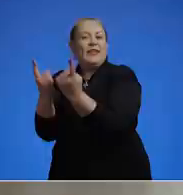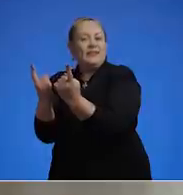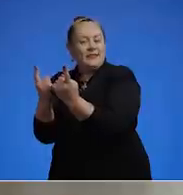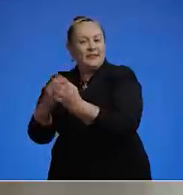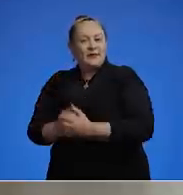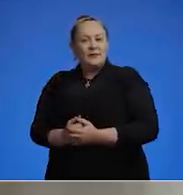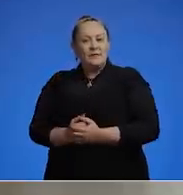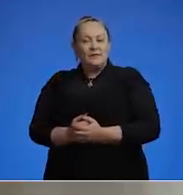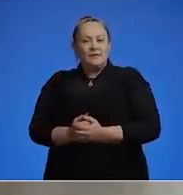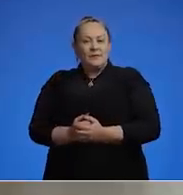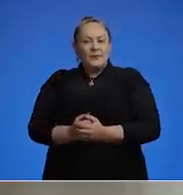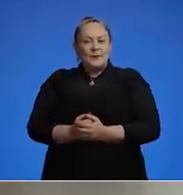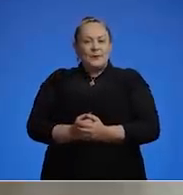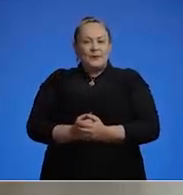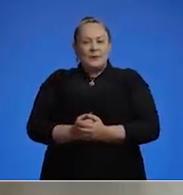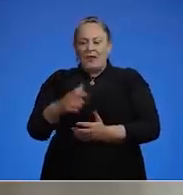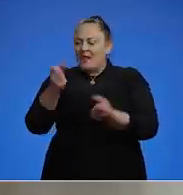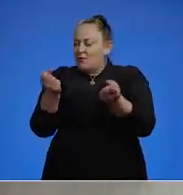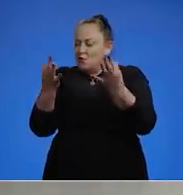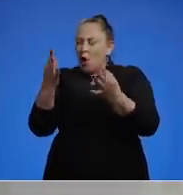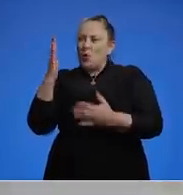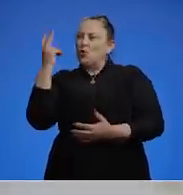of partiality or hypocrisy in it.